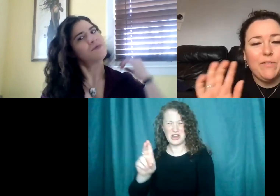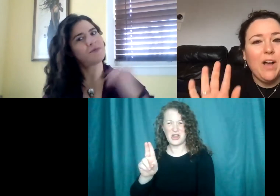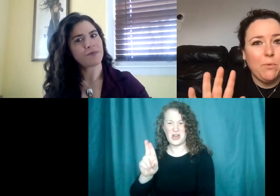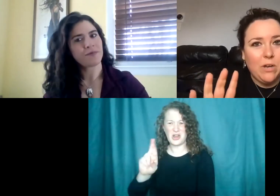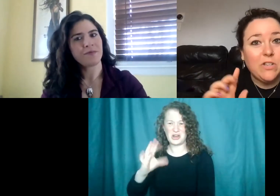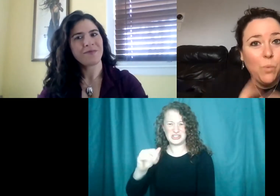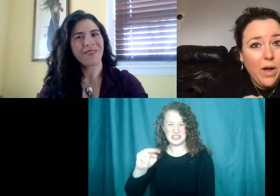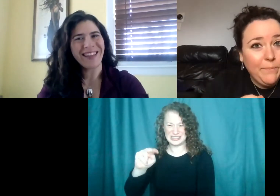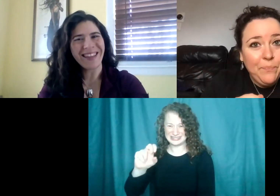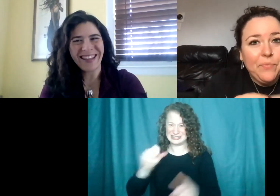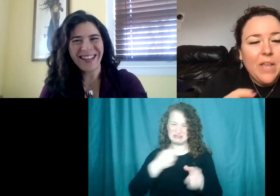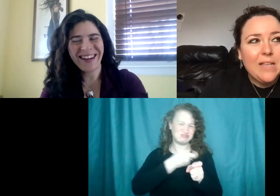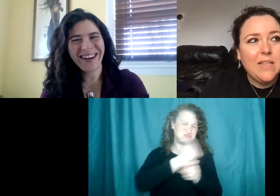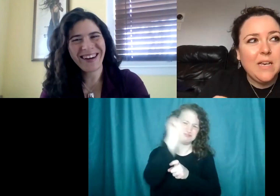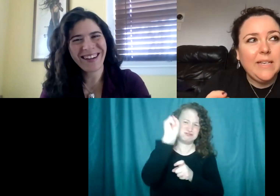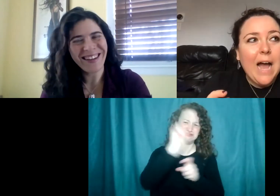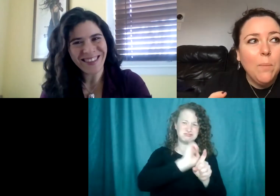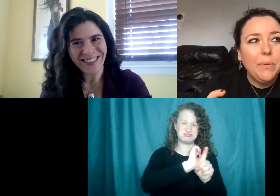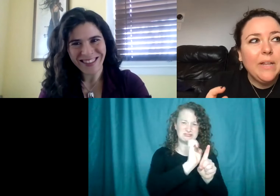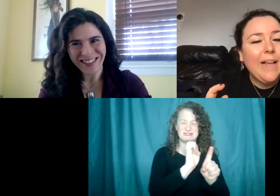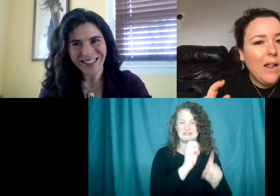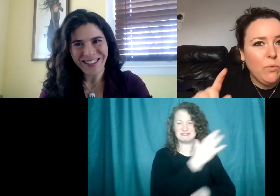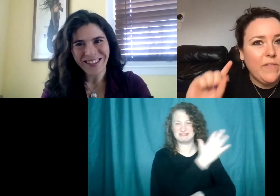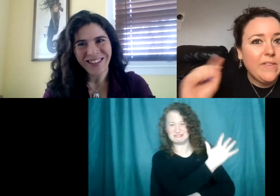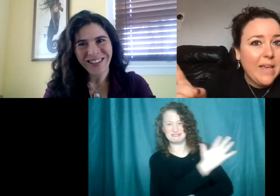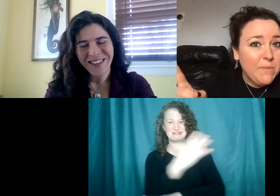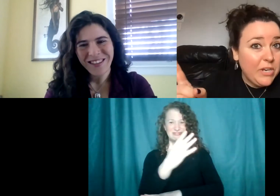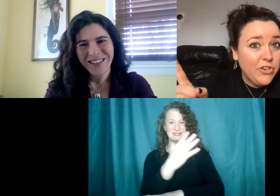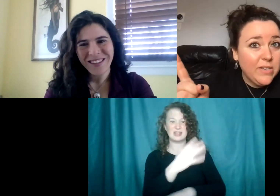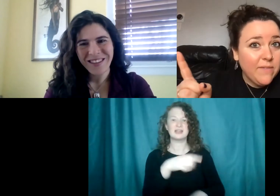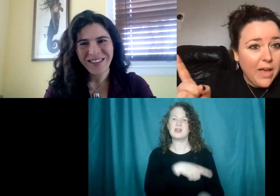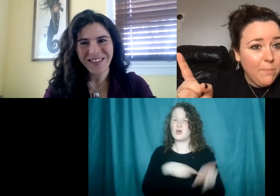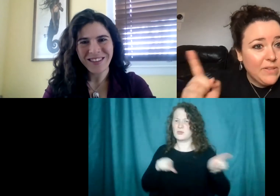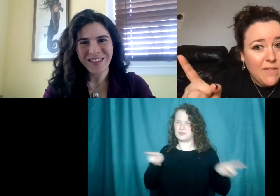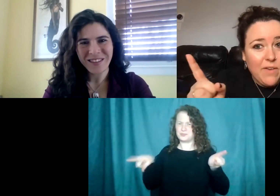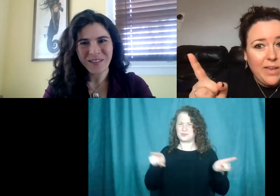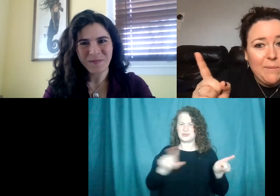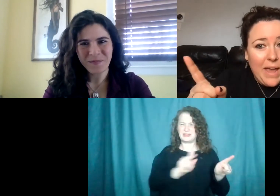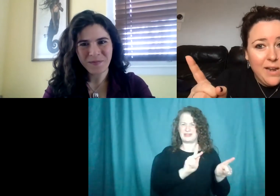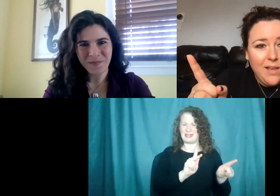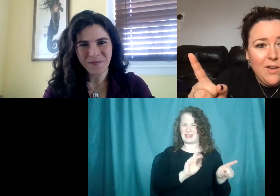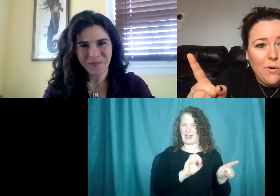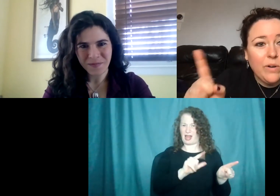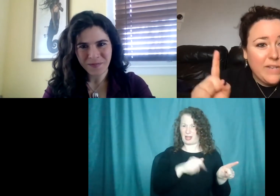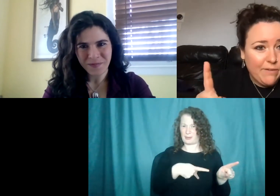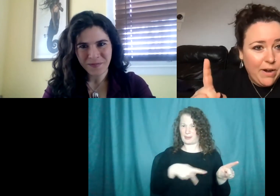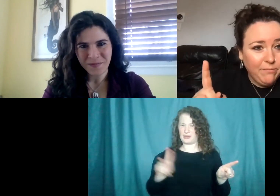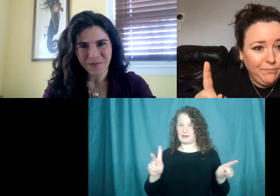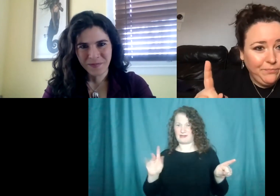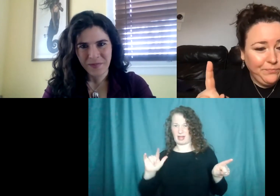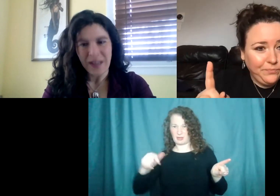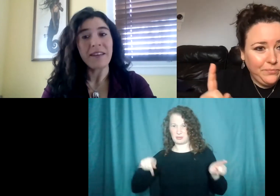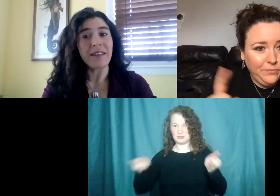Okay, I have a couple questions. One, is the kelp in California the same species of kelp that's living in Maine, or is it